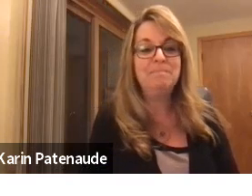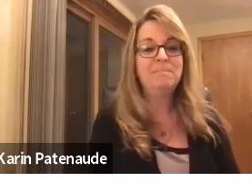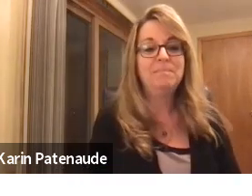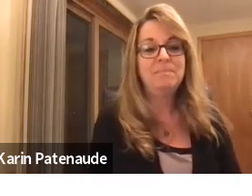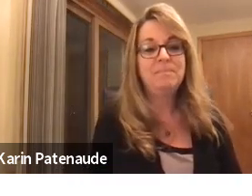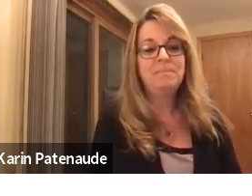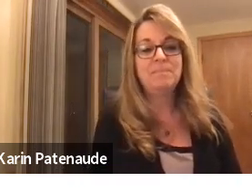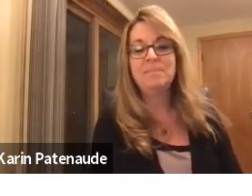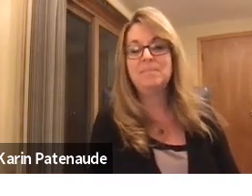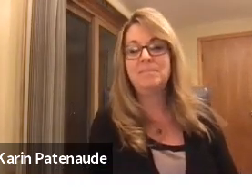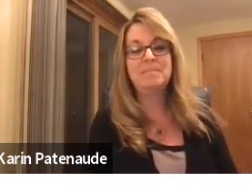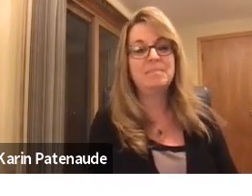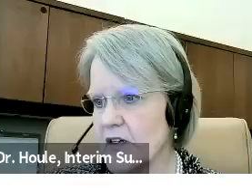here.